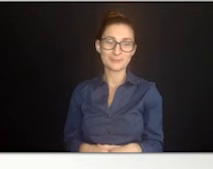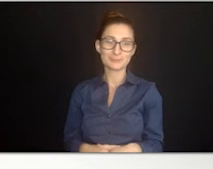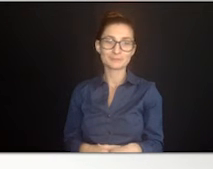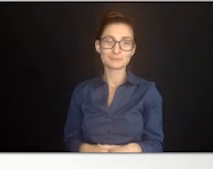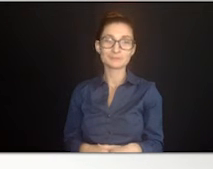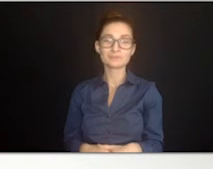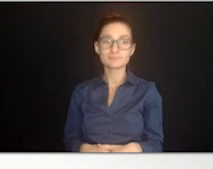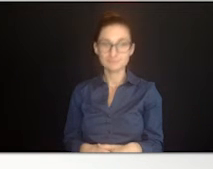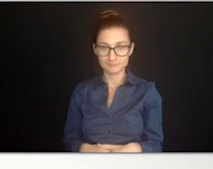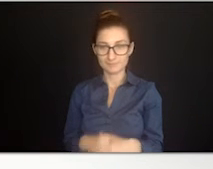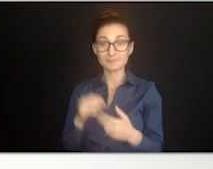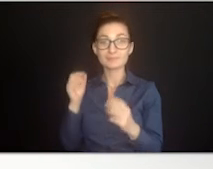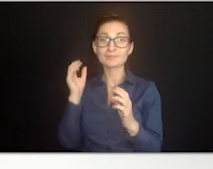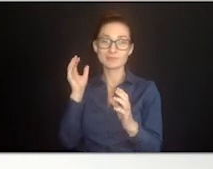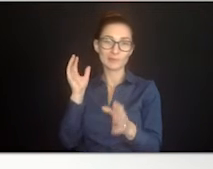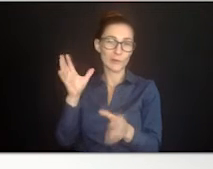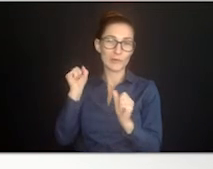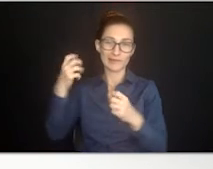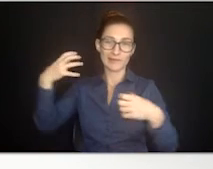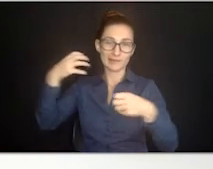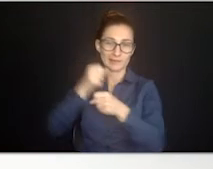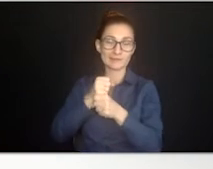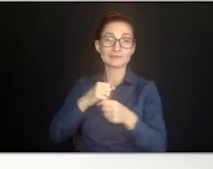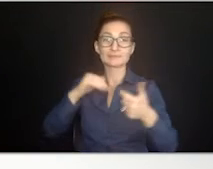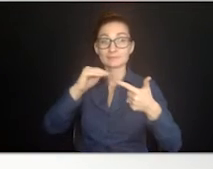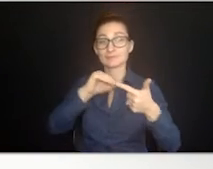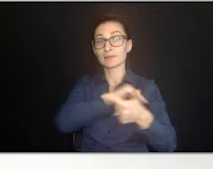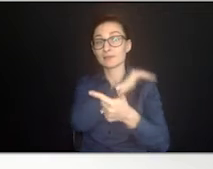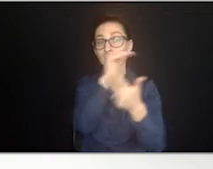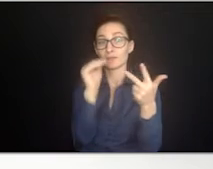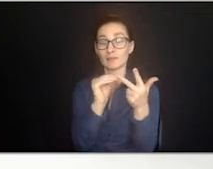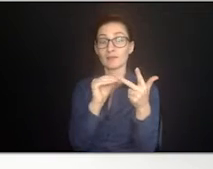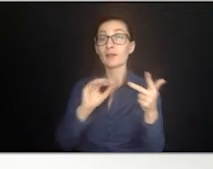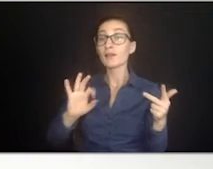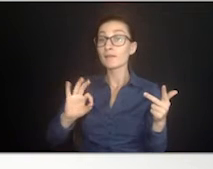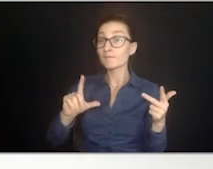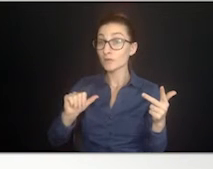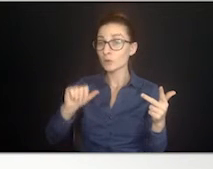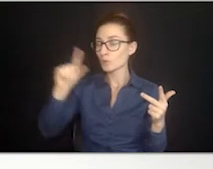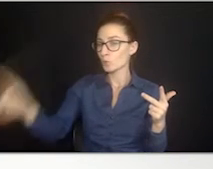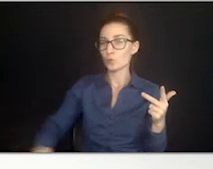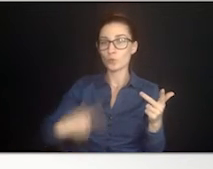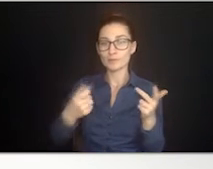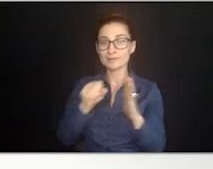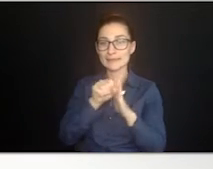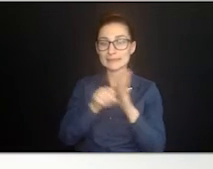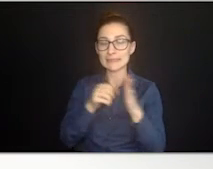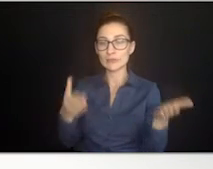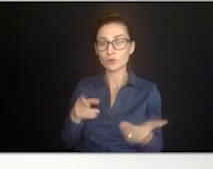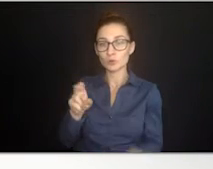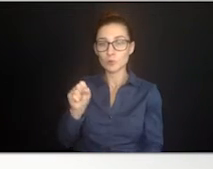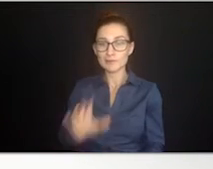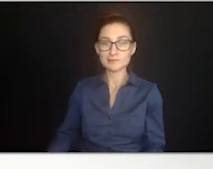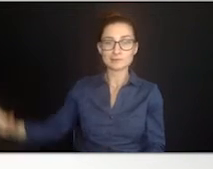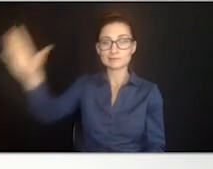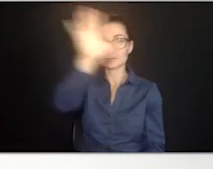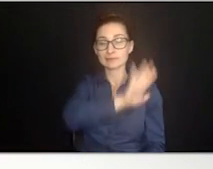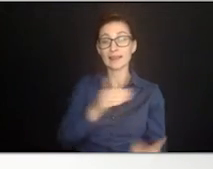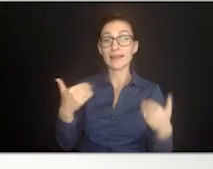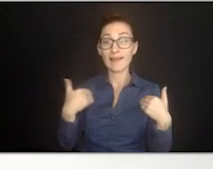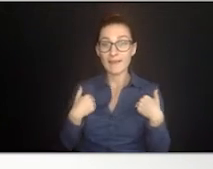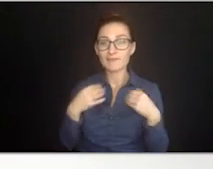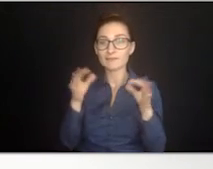So that was real quick on IDEA. Florida is the only state in the nation that has a definition of inclusion